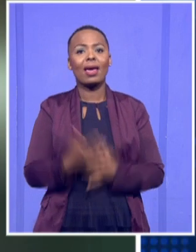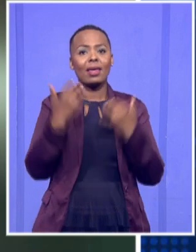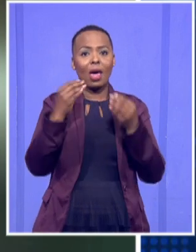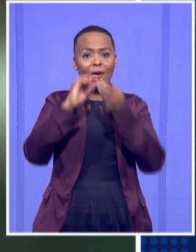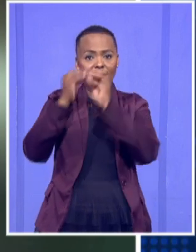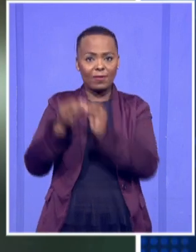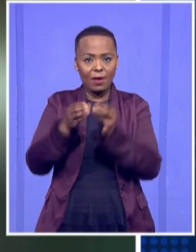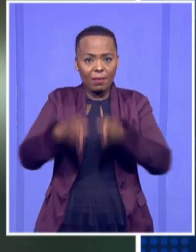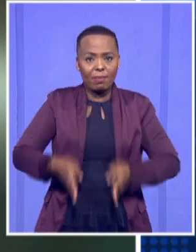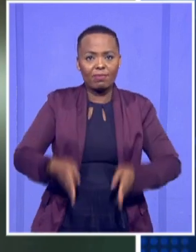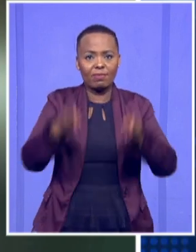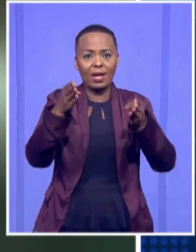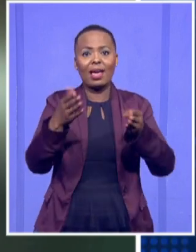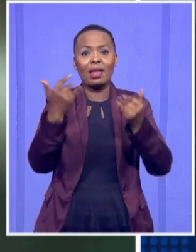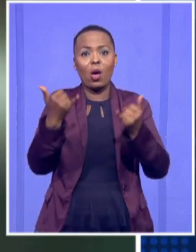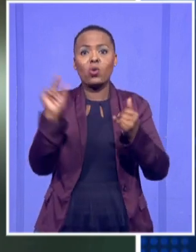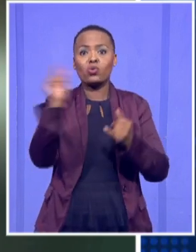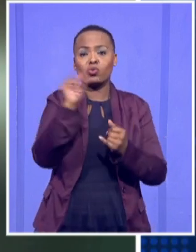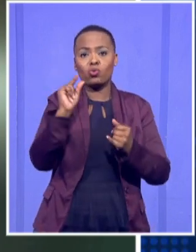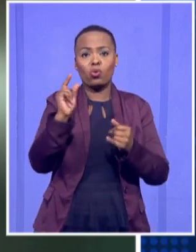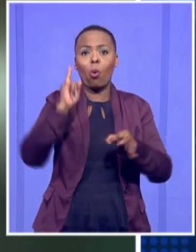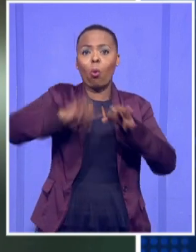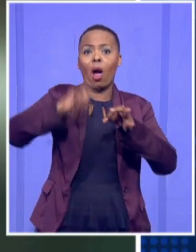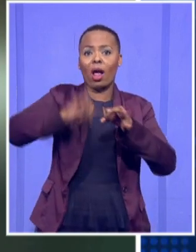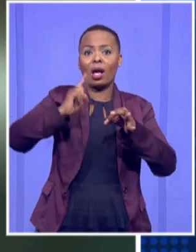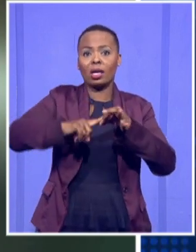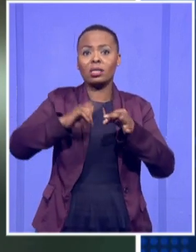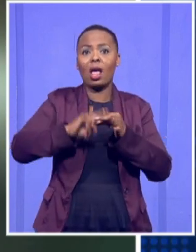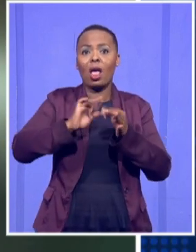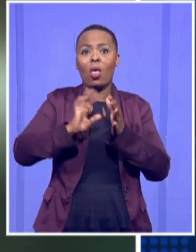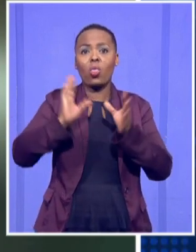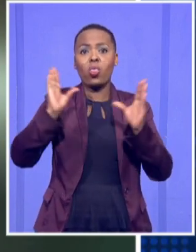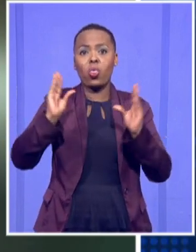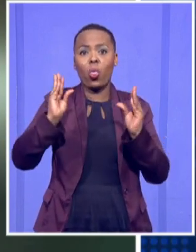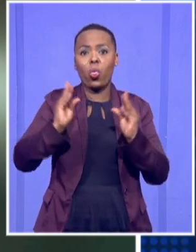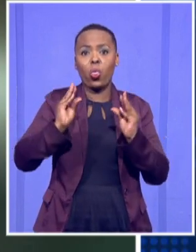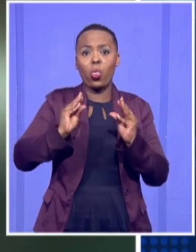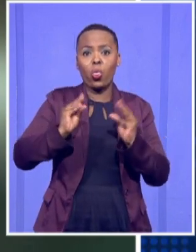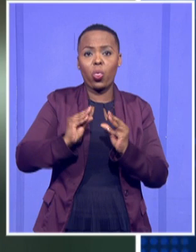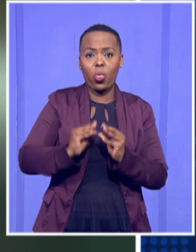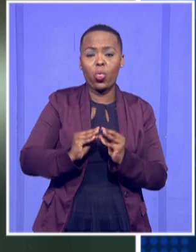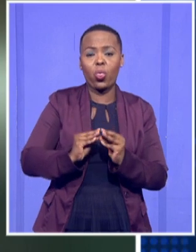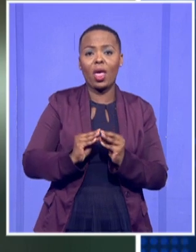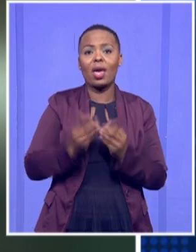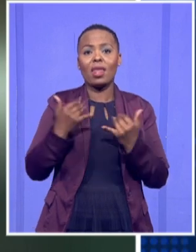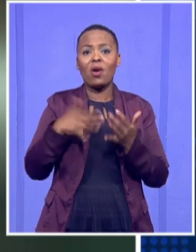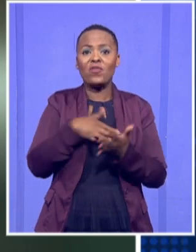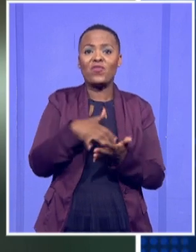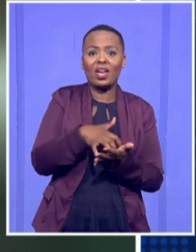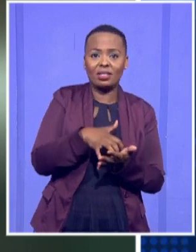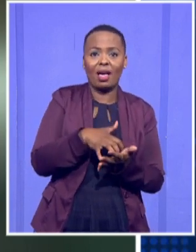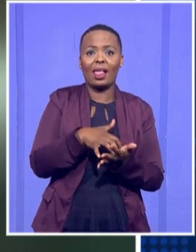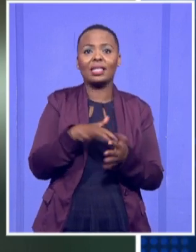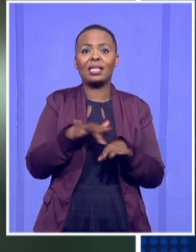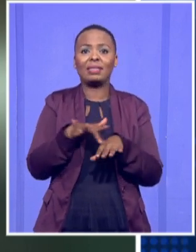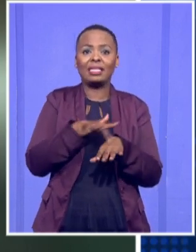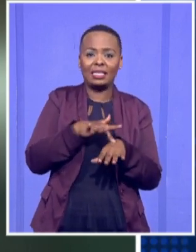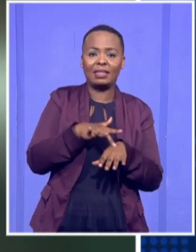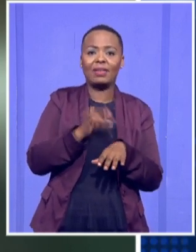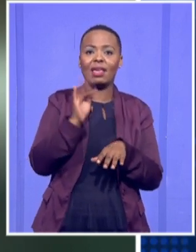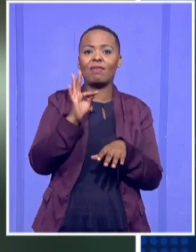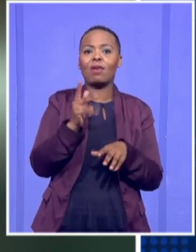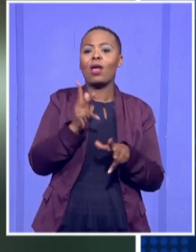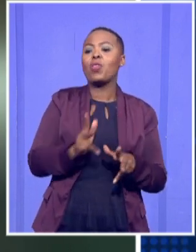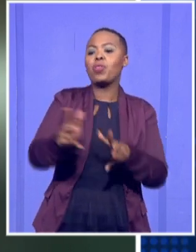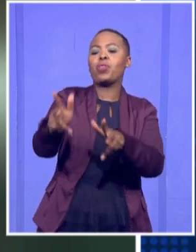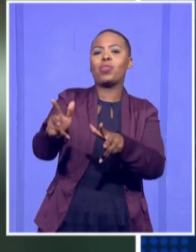of its natural design life, meaning that it is incredibly fragile and sensitive for neglect. And this is then where